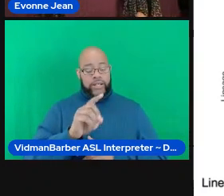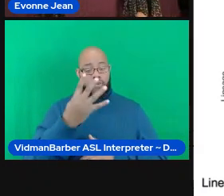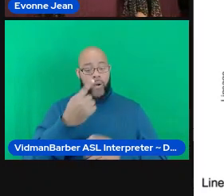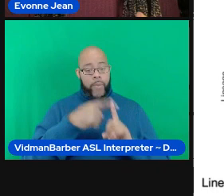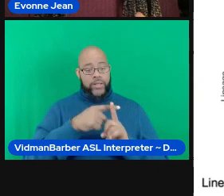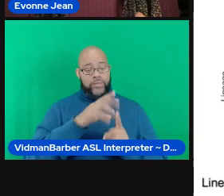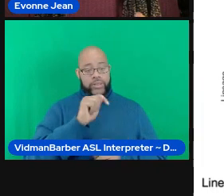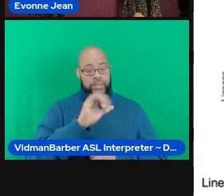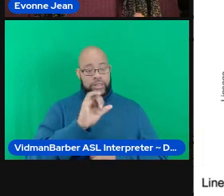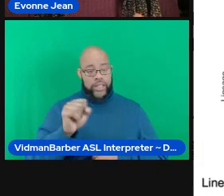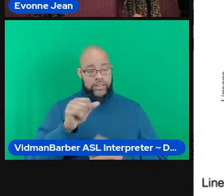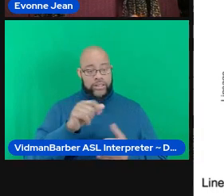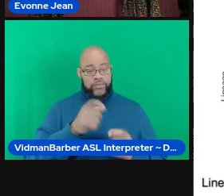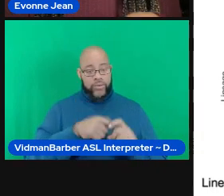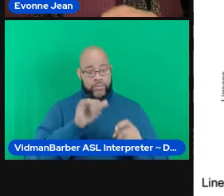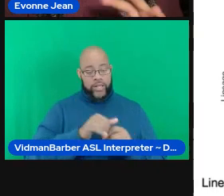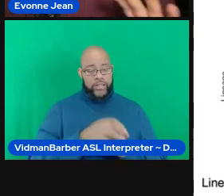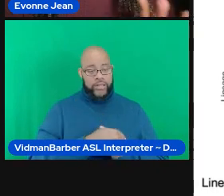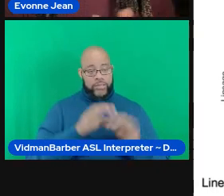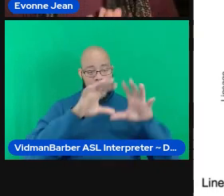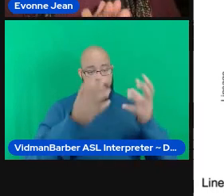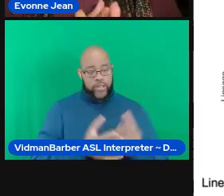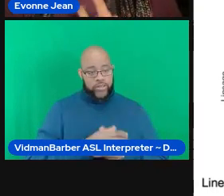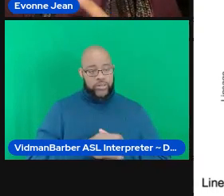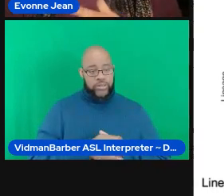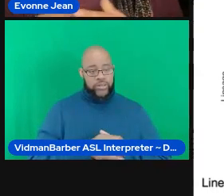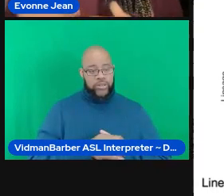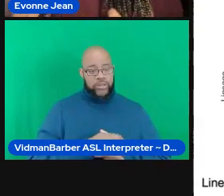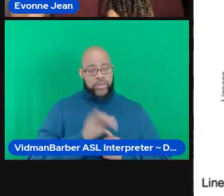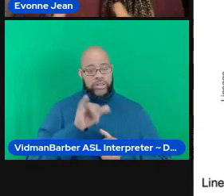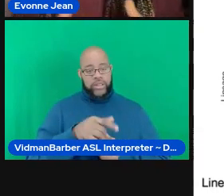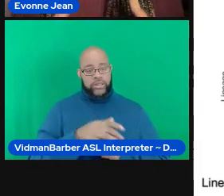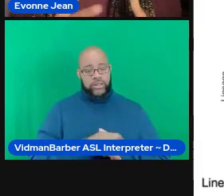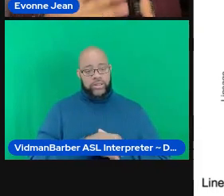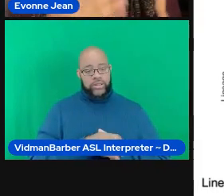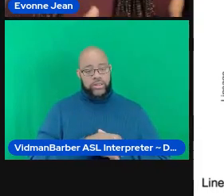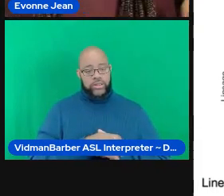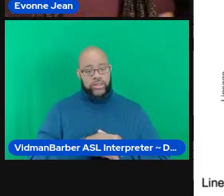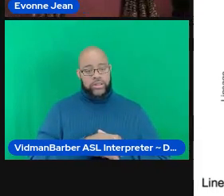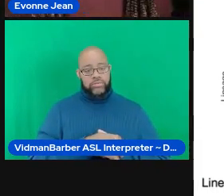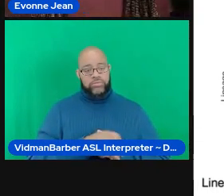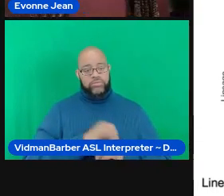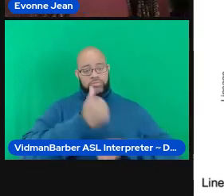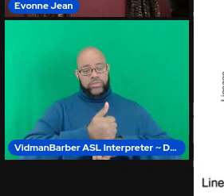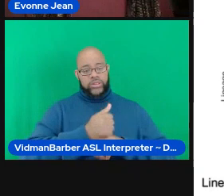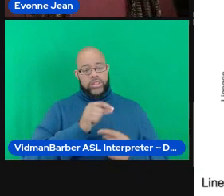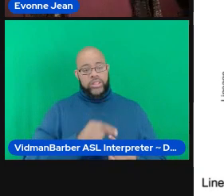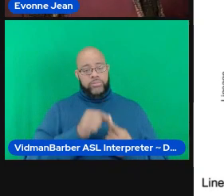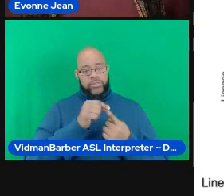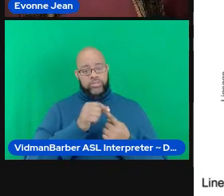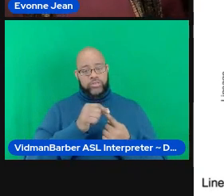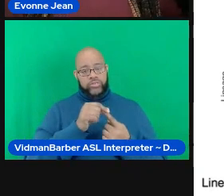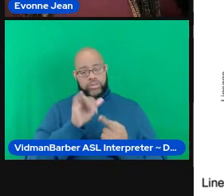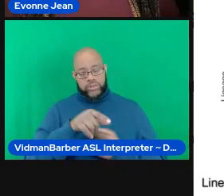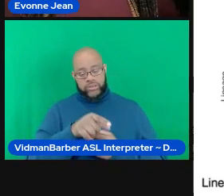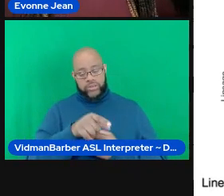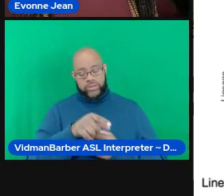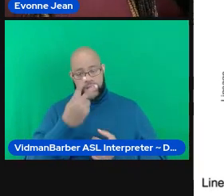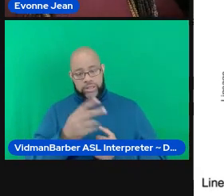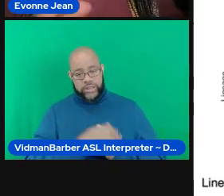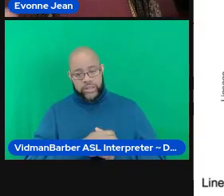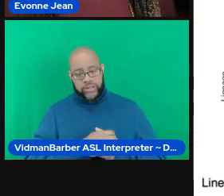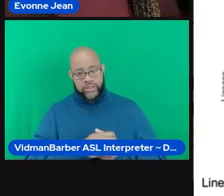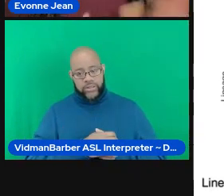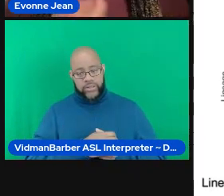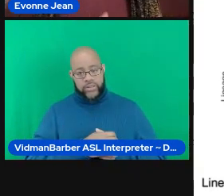the CD3 positive population, and the Th2s were designated by expression of GATA3. And as you can see, there's